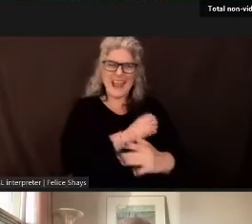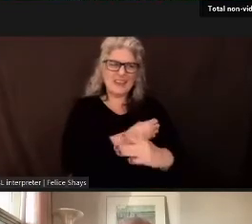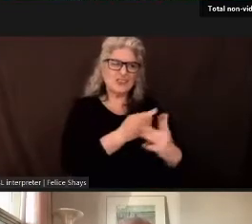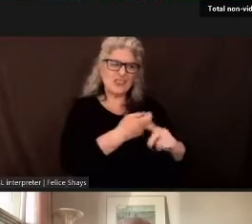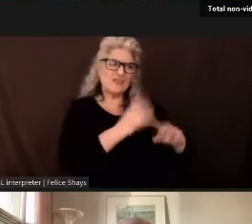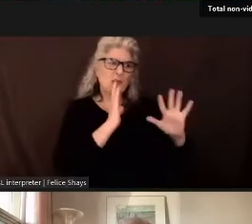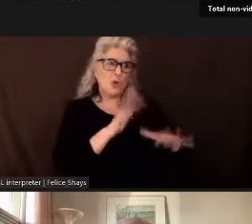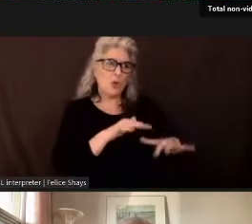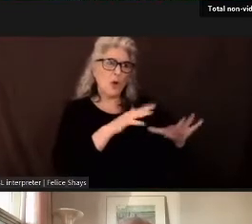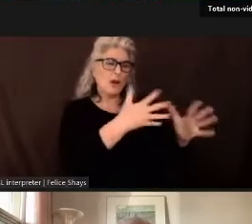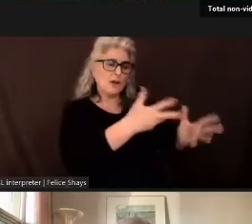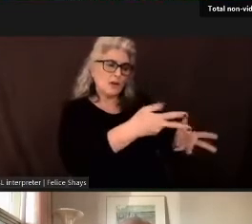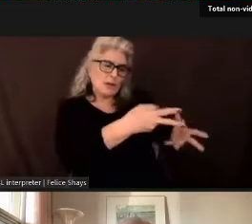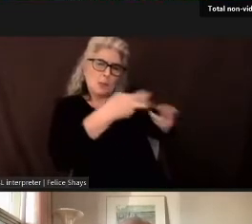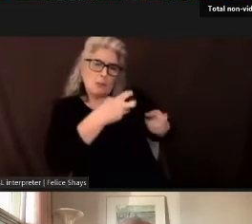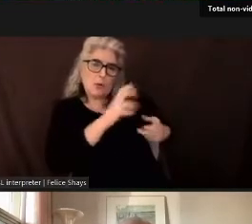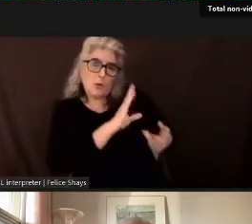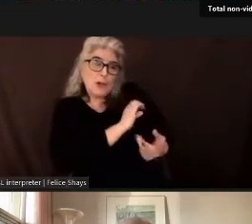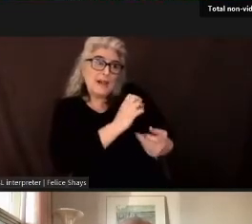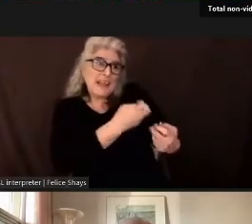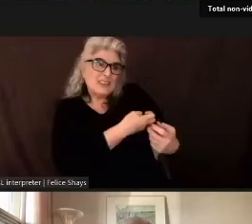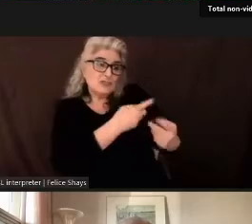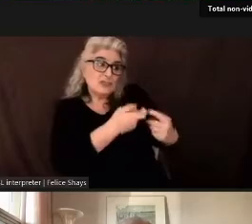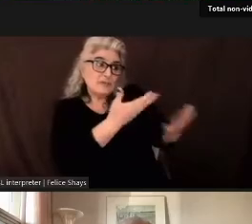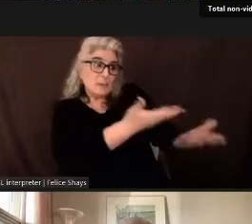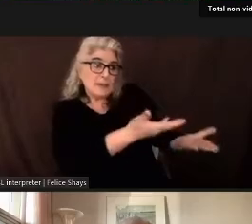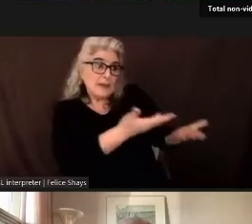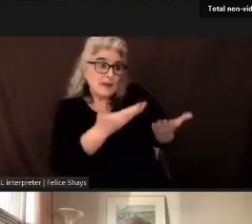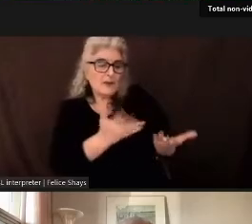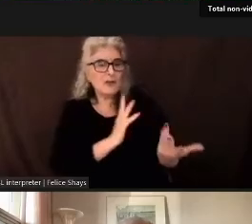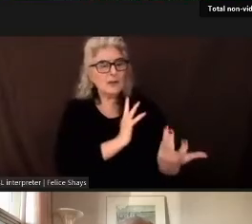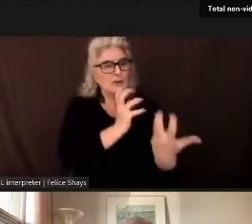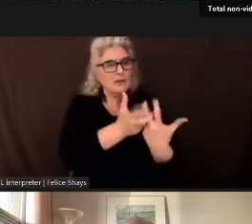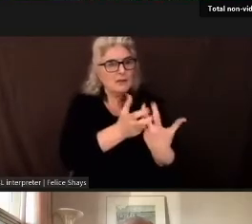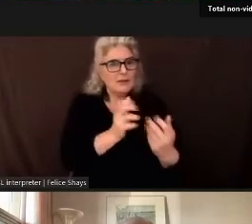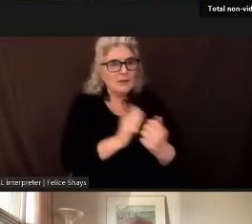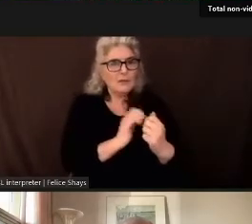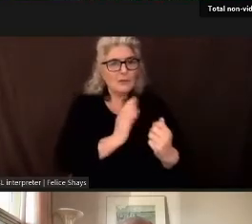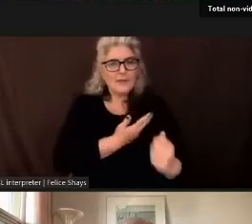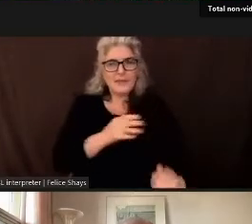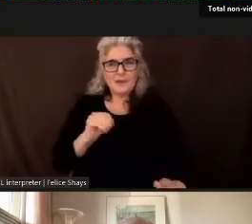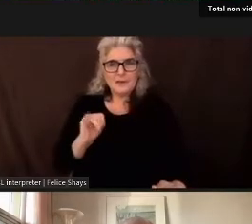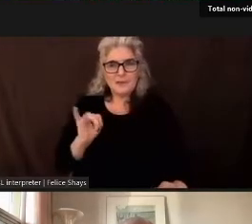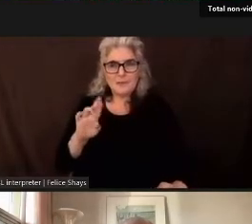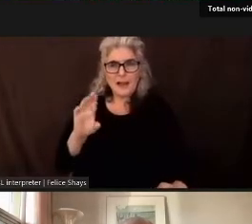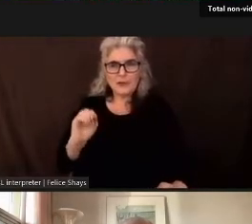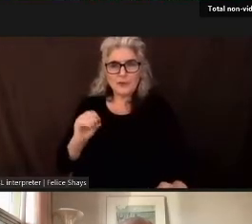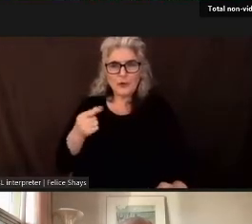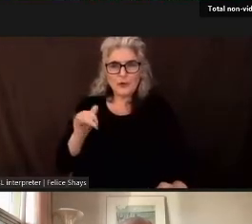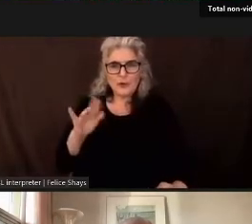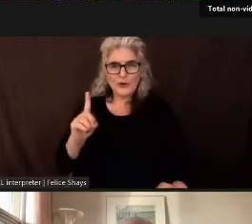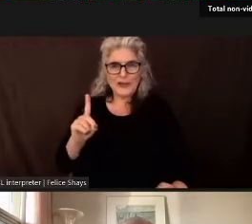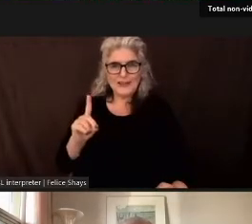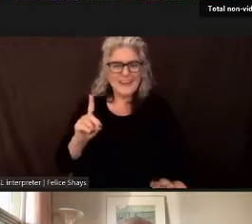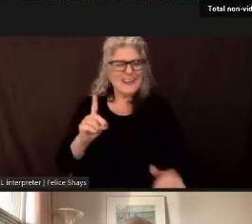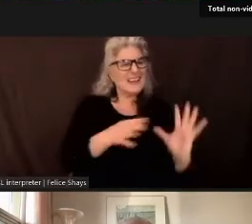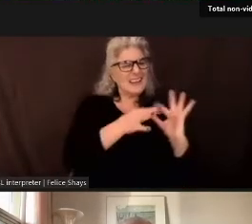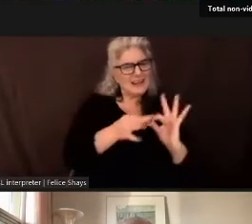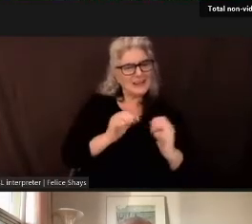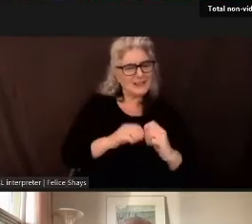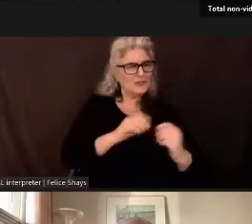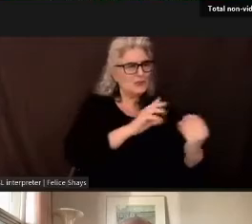of the metrics that we are used to in some of the projects kind of onshore. And we can start looking